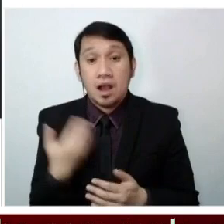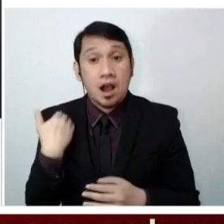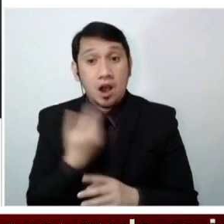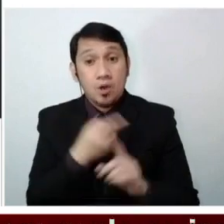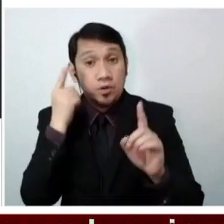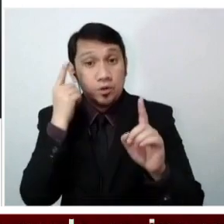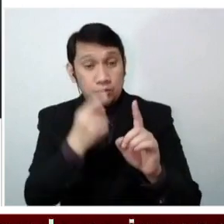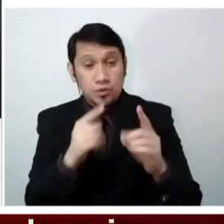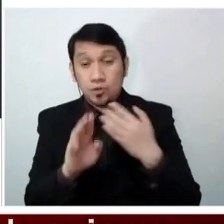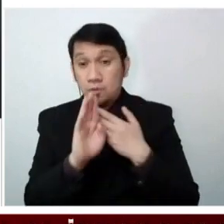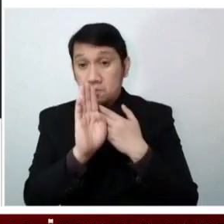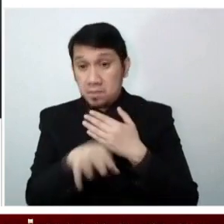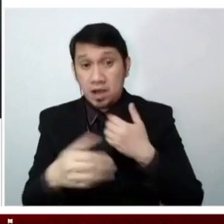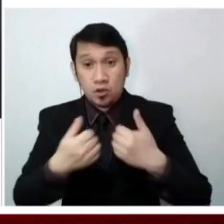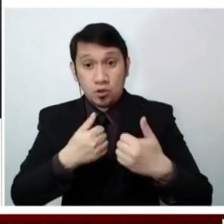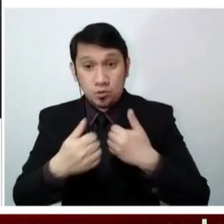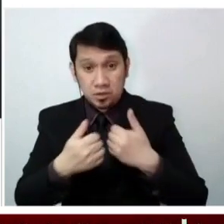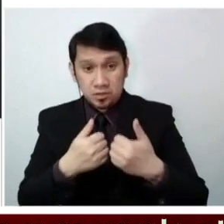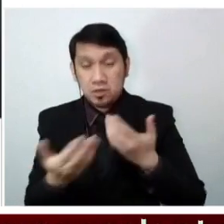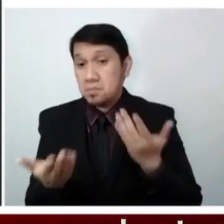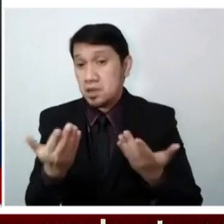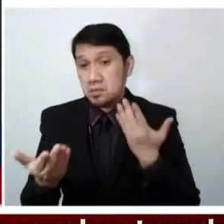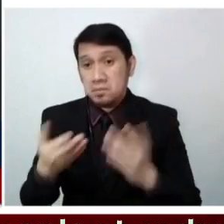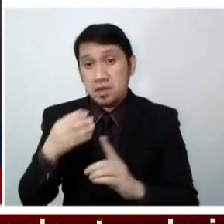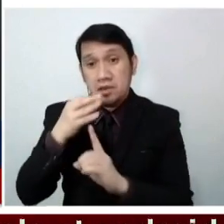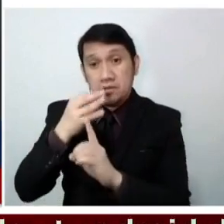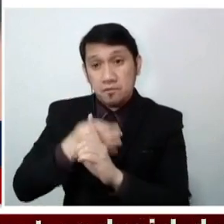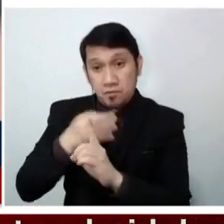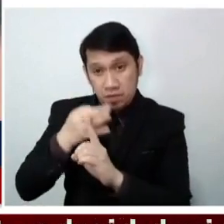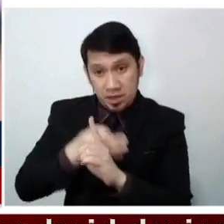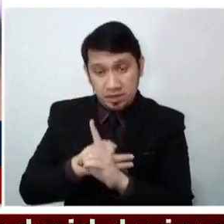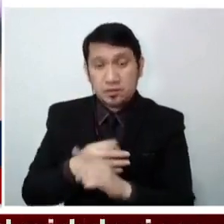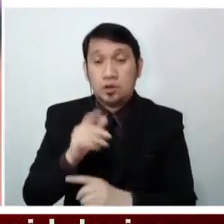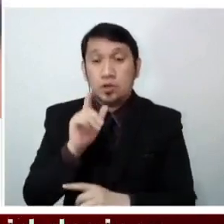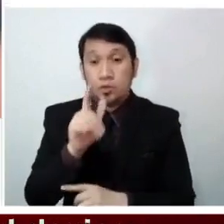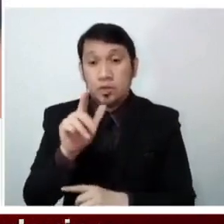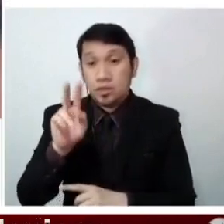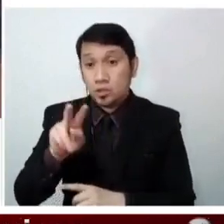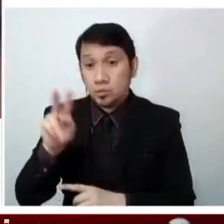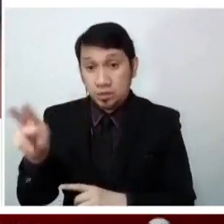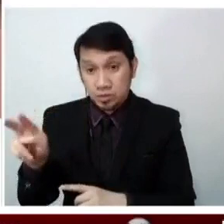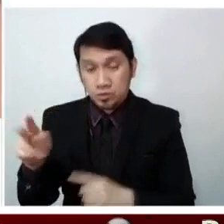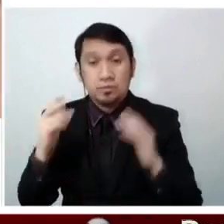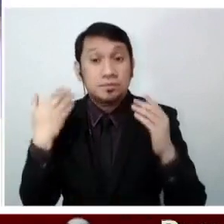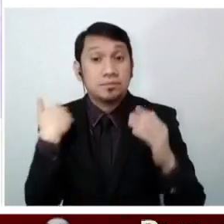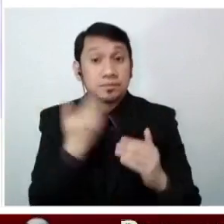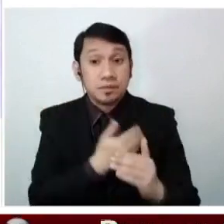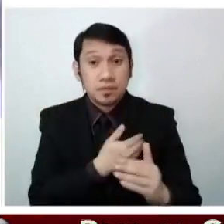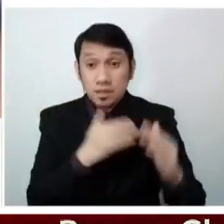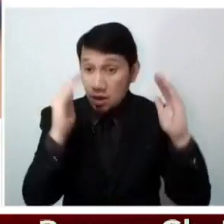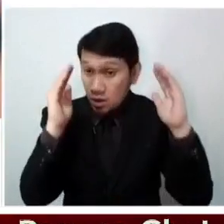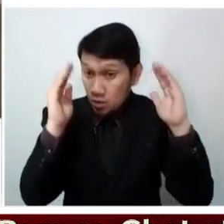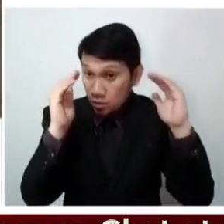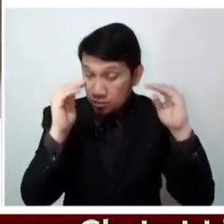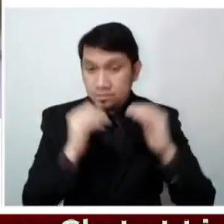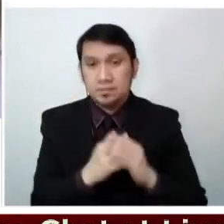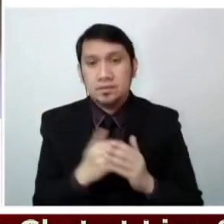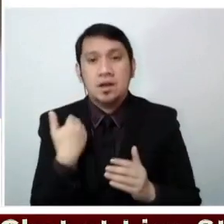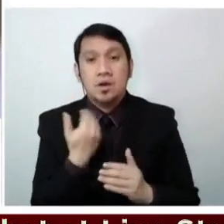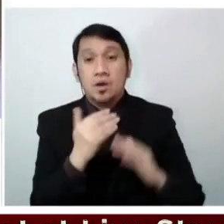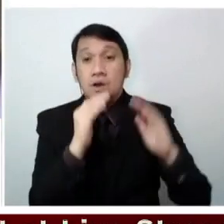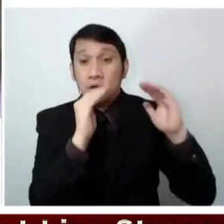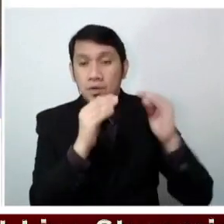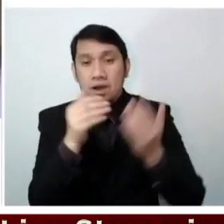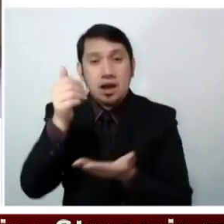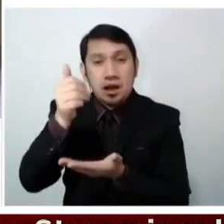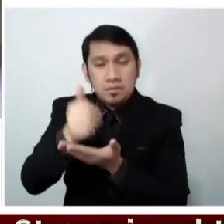return to competition by mid-February 2022. Our hope is that the approval